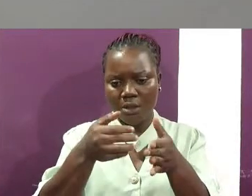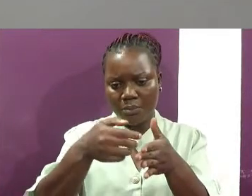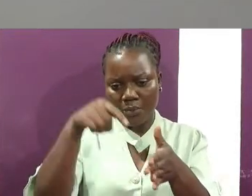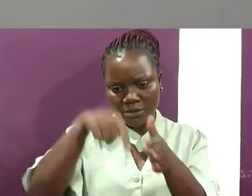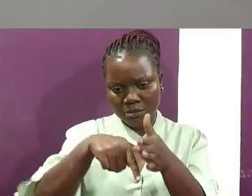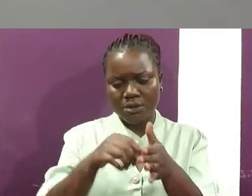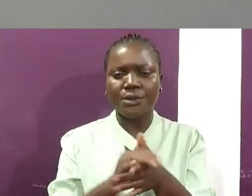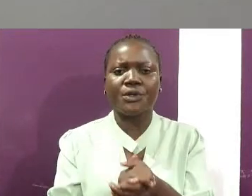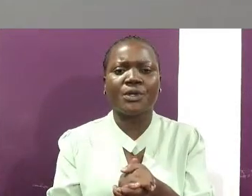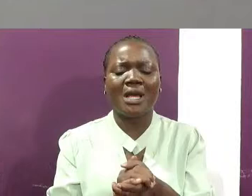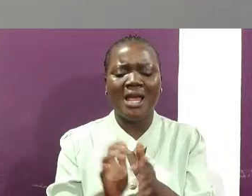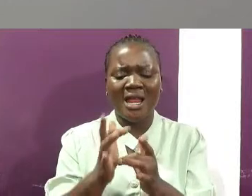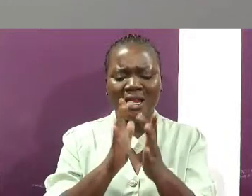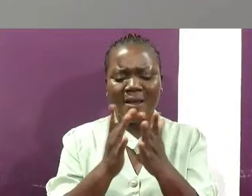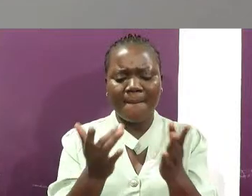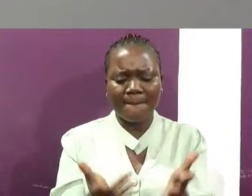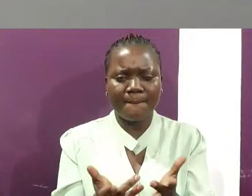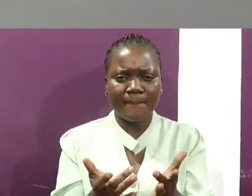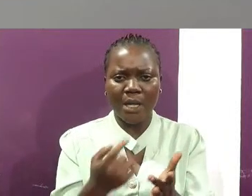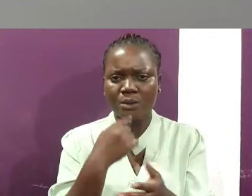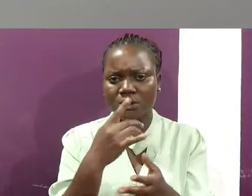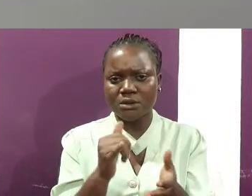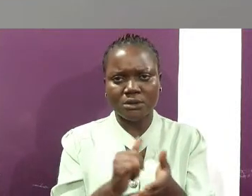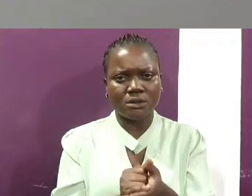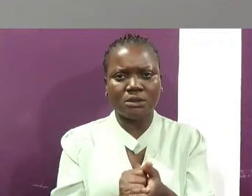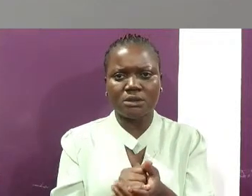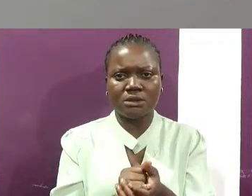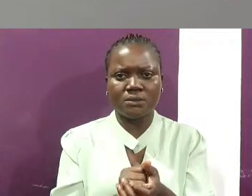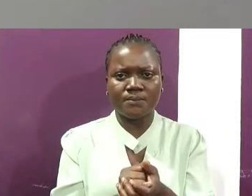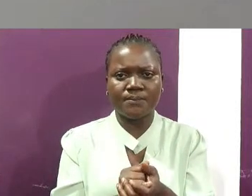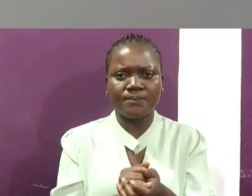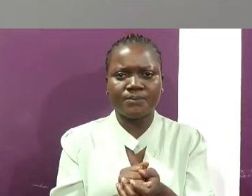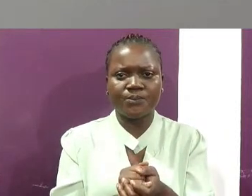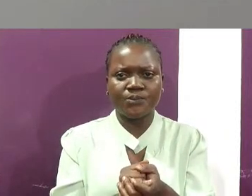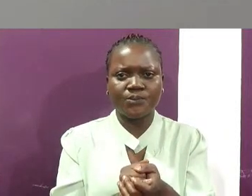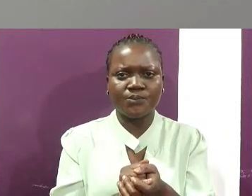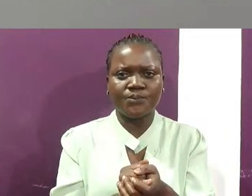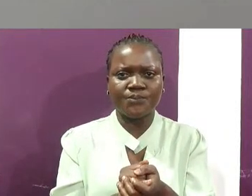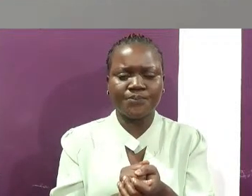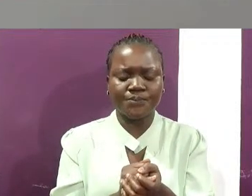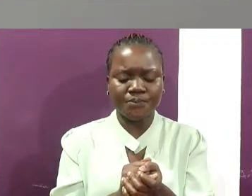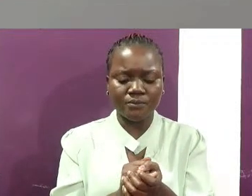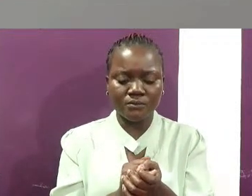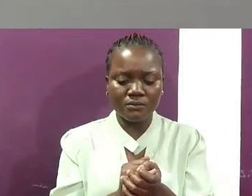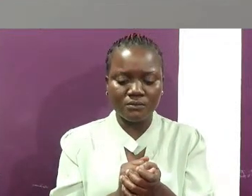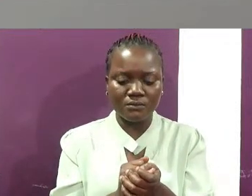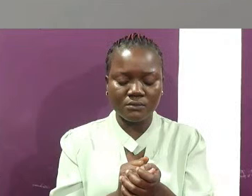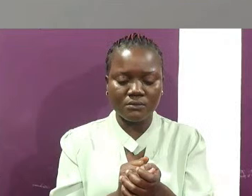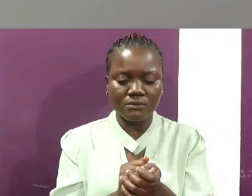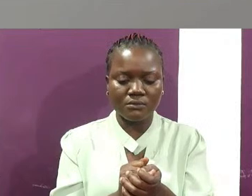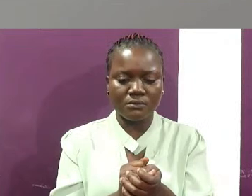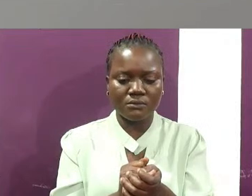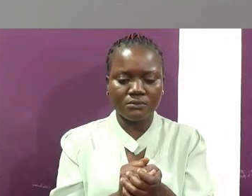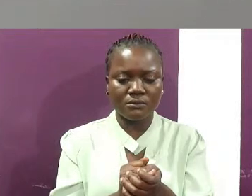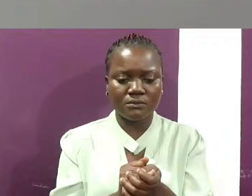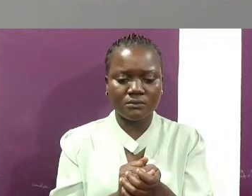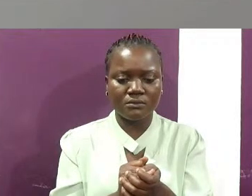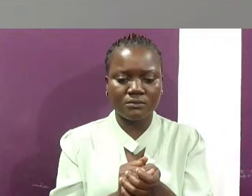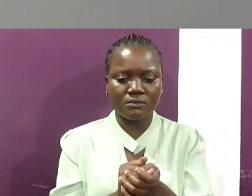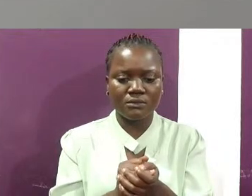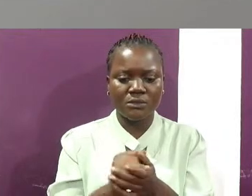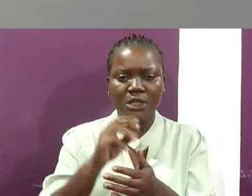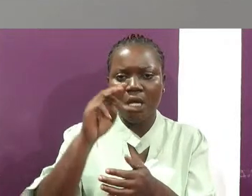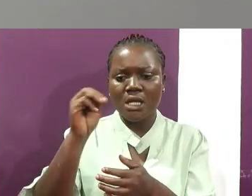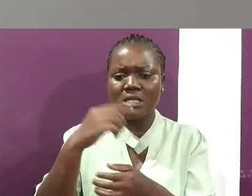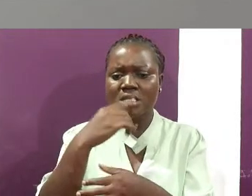The Bible says, "And they continued steadfastly in the apostles' doctrine and fellowship, in the breaking of bread and in prayers."